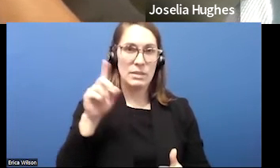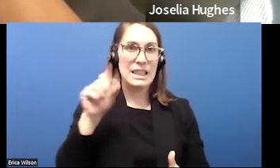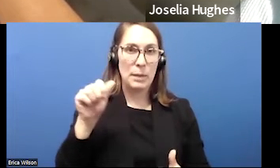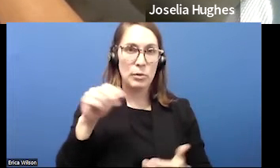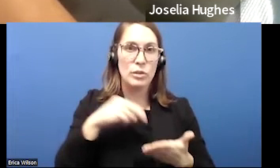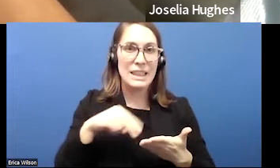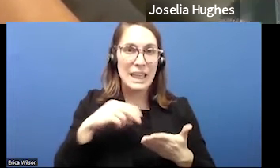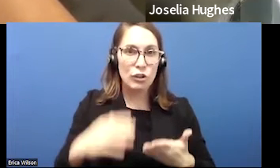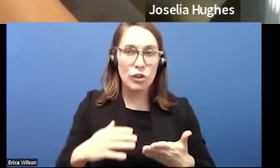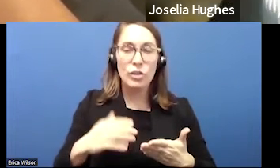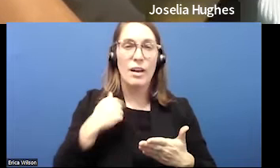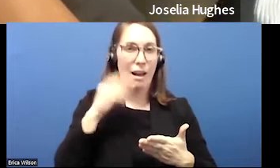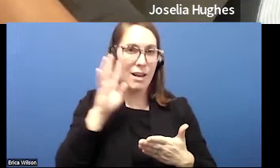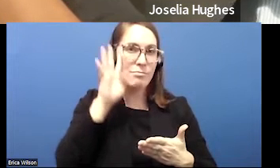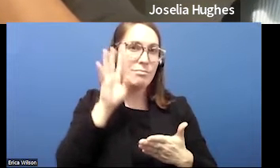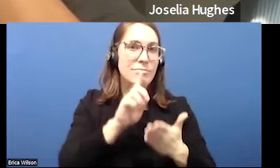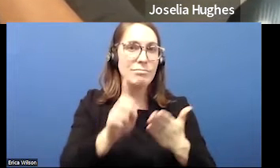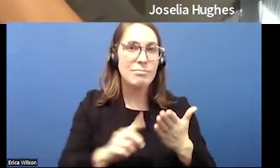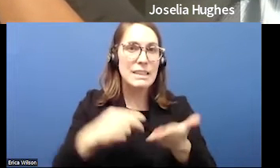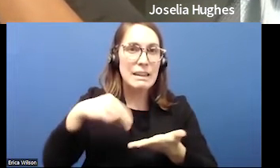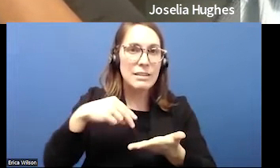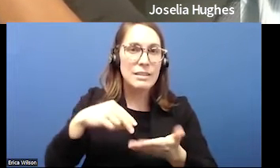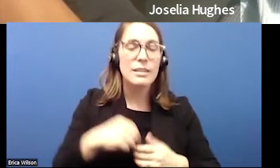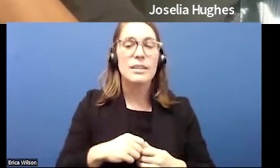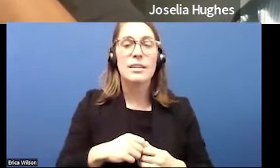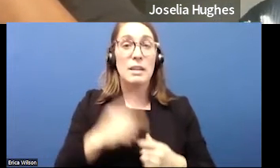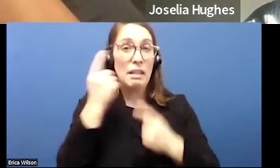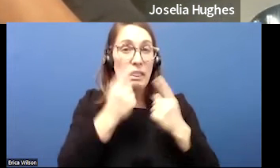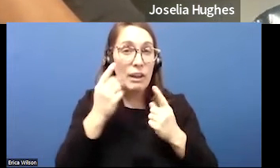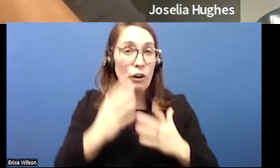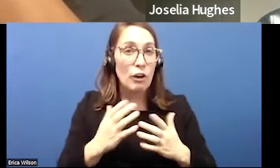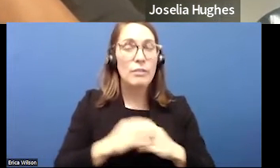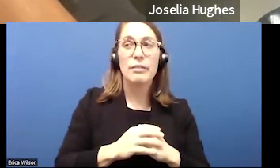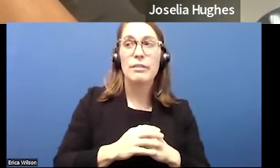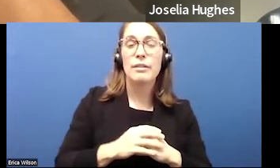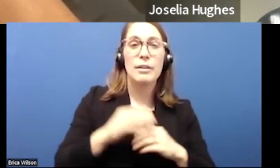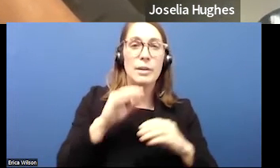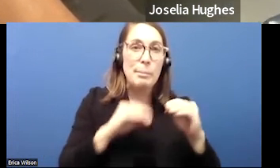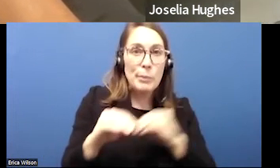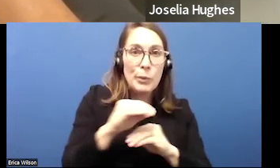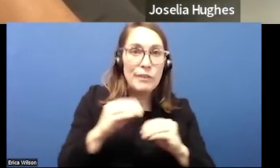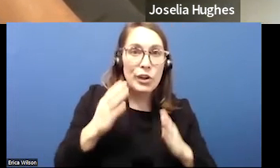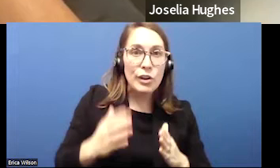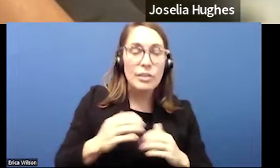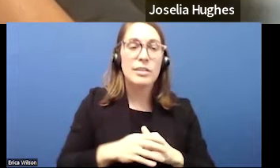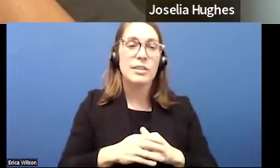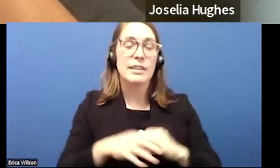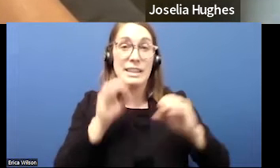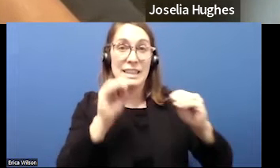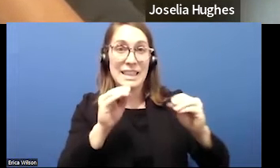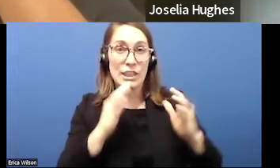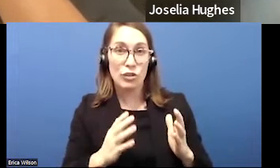Also a disabled dancer, choreographer, thinker, mover, and